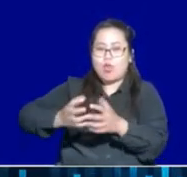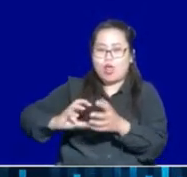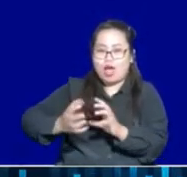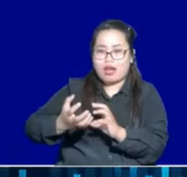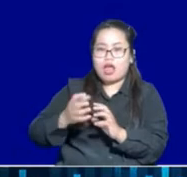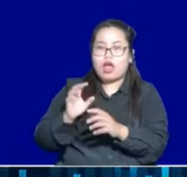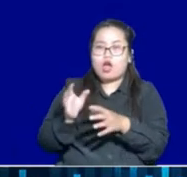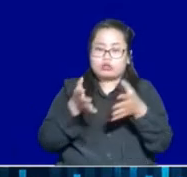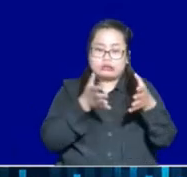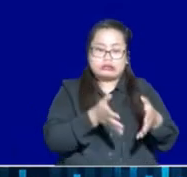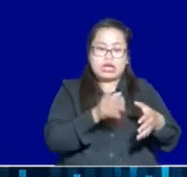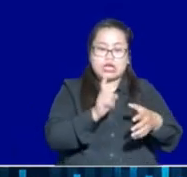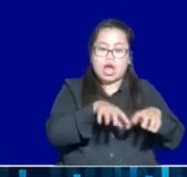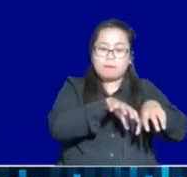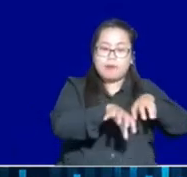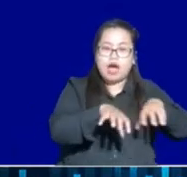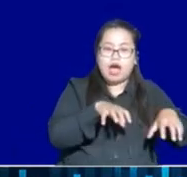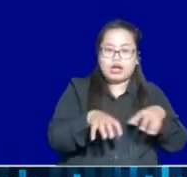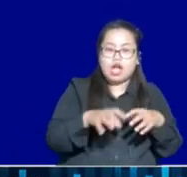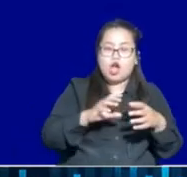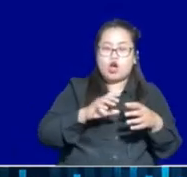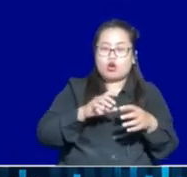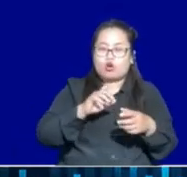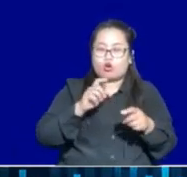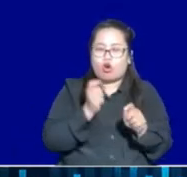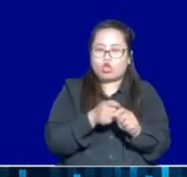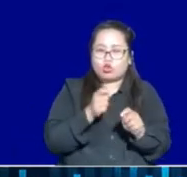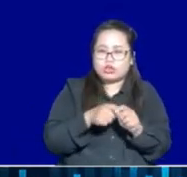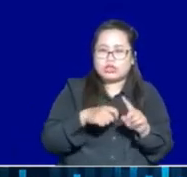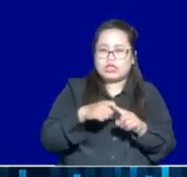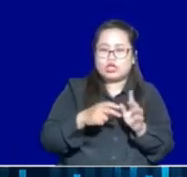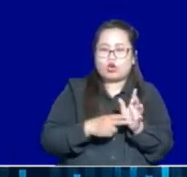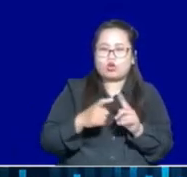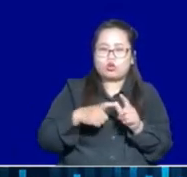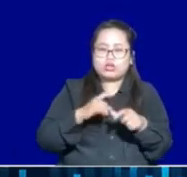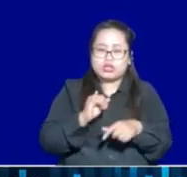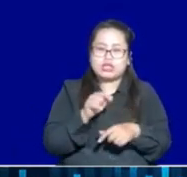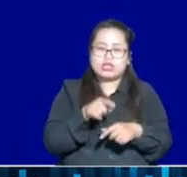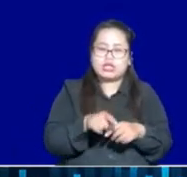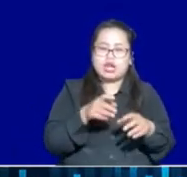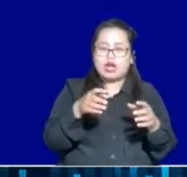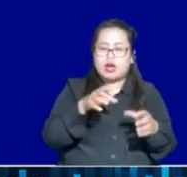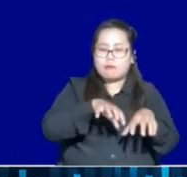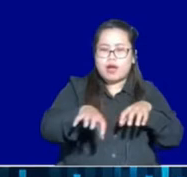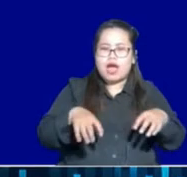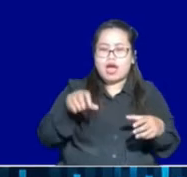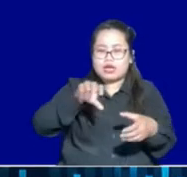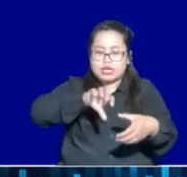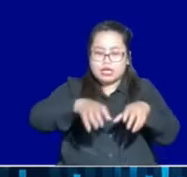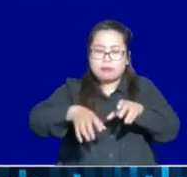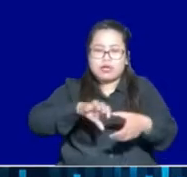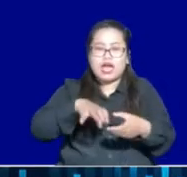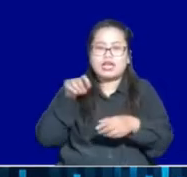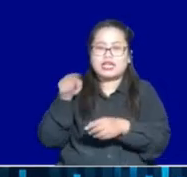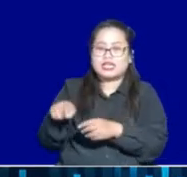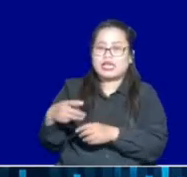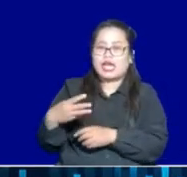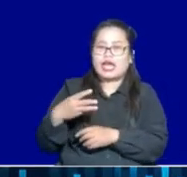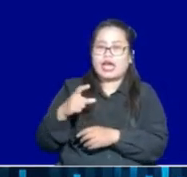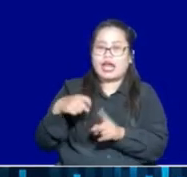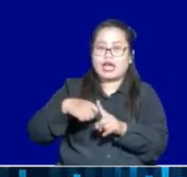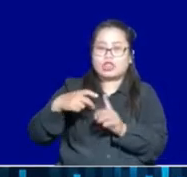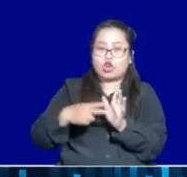machinery here. These are chemicals, and these are electronics. And then there's a big periphery of